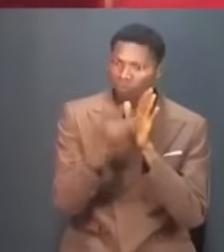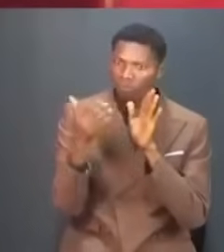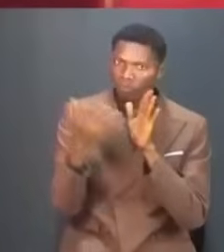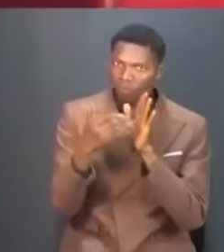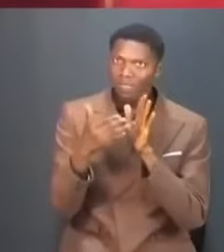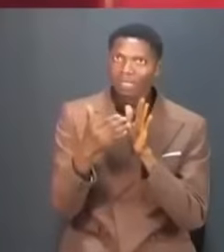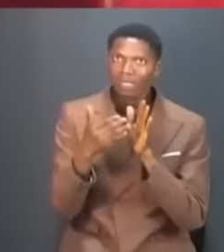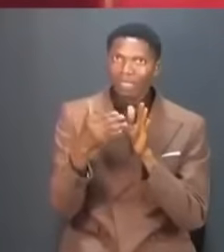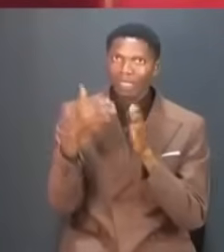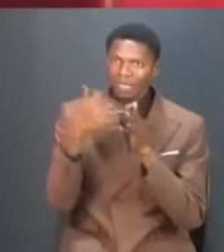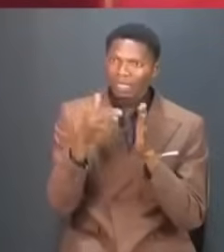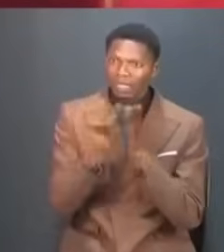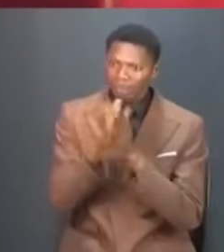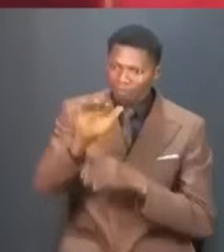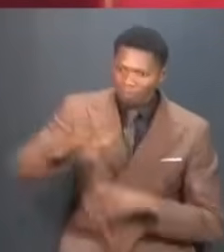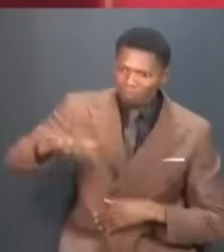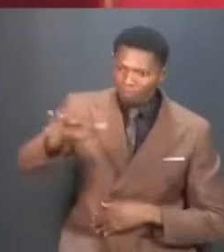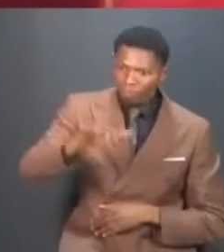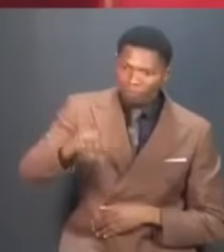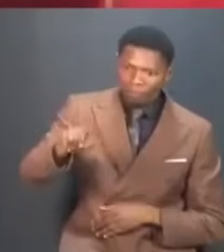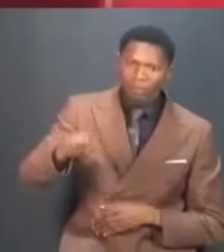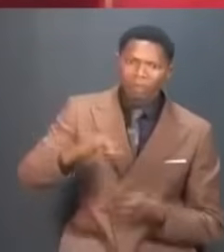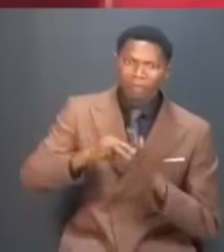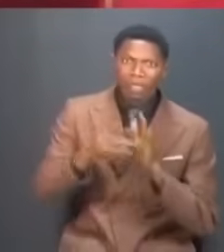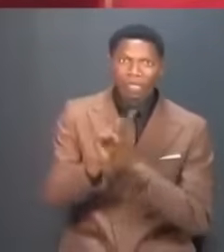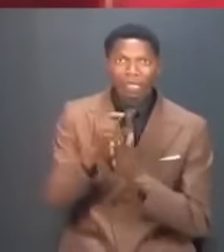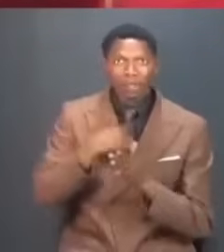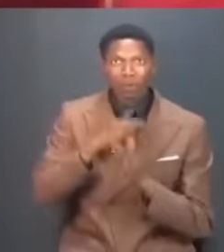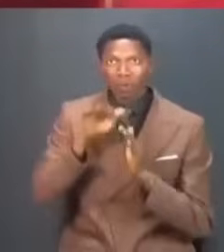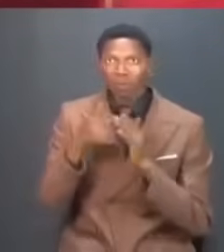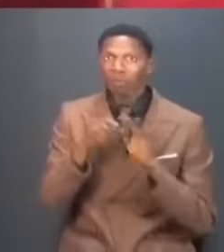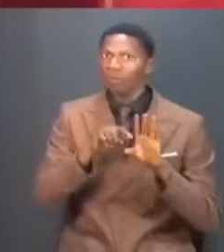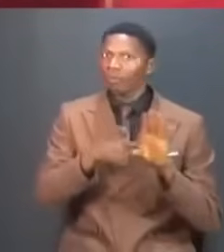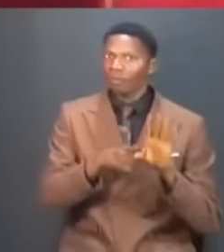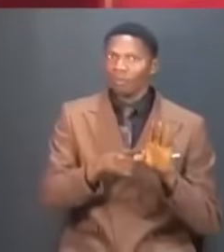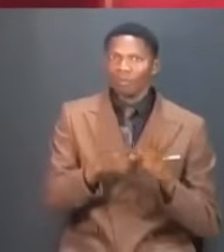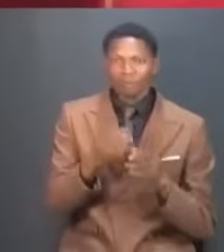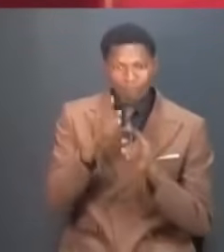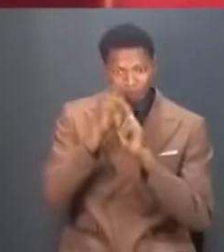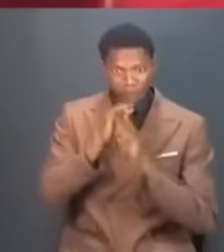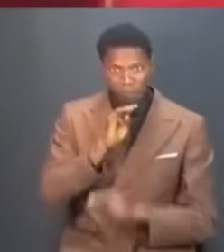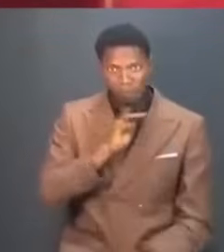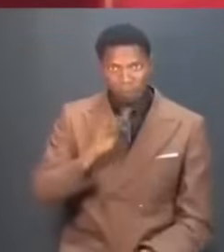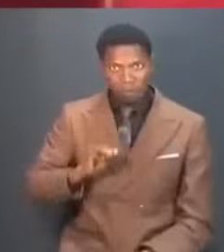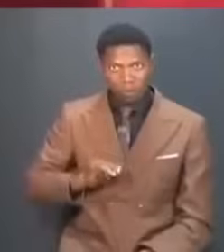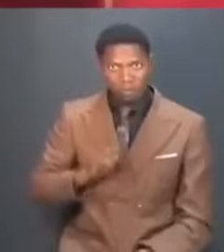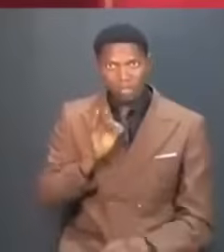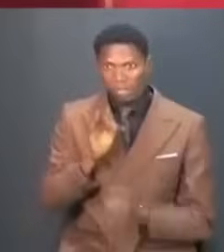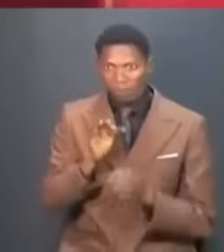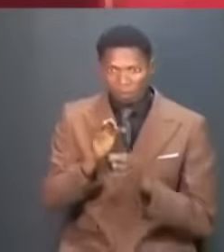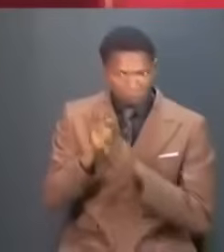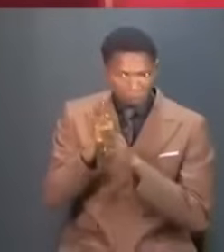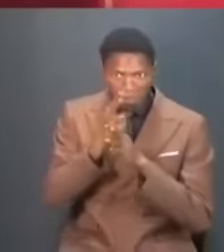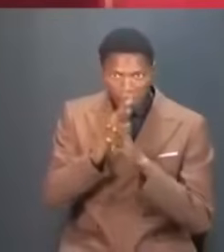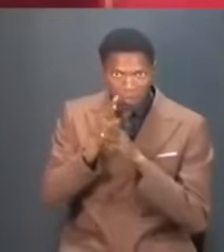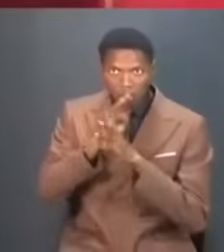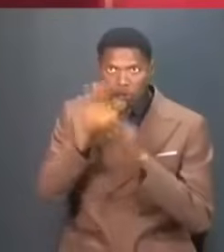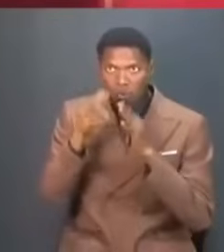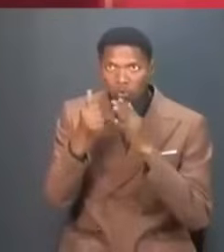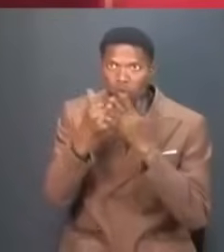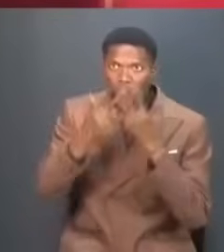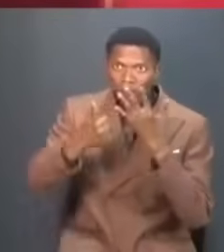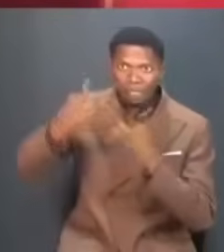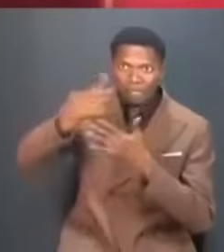in that particular sector. And so we have already started. And the Honorable Member, if you have been monitoring development in the tree crop